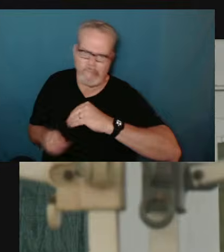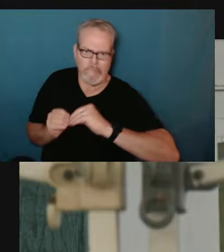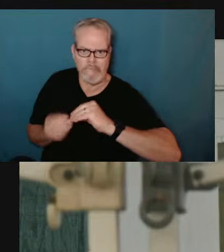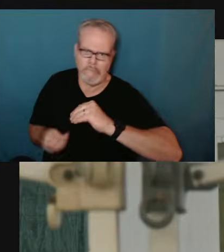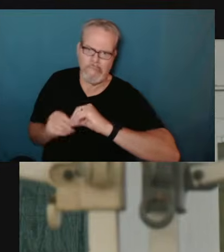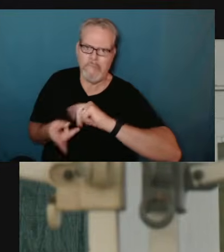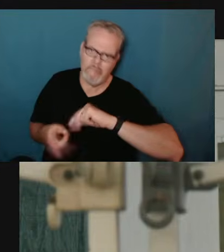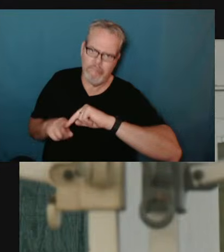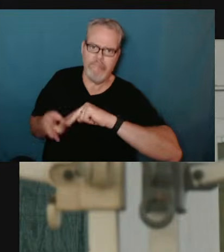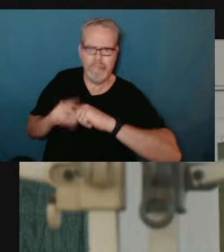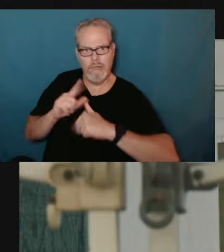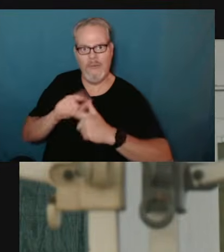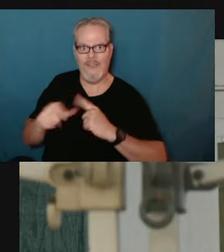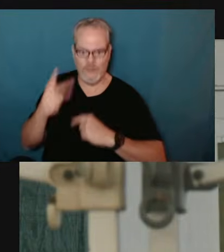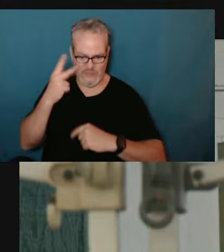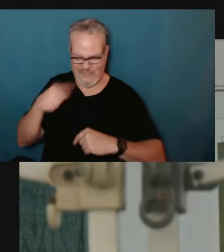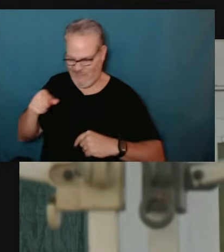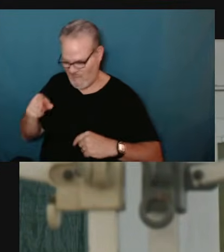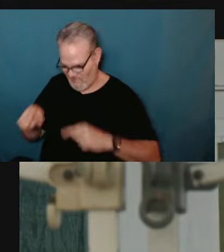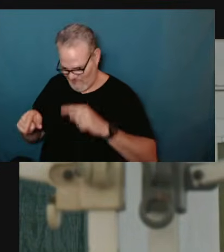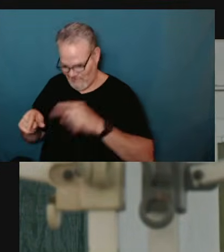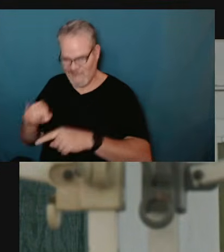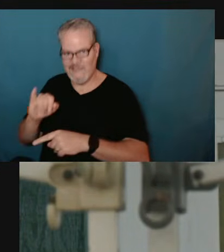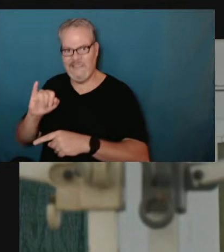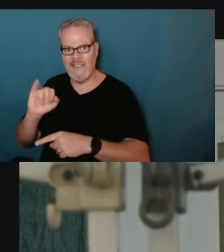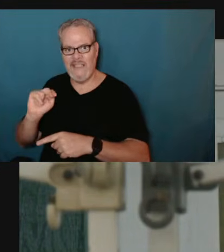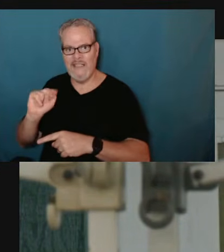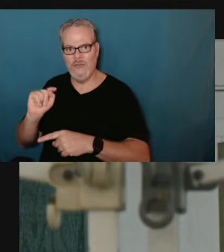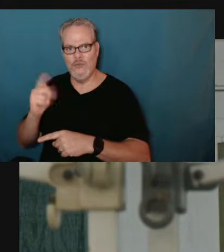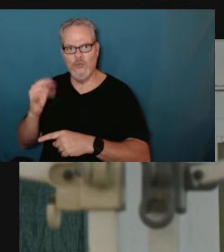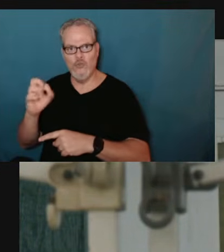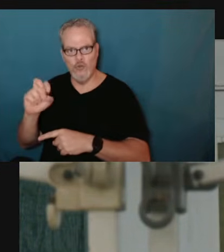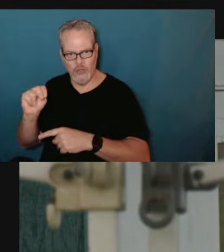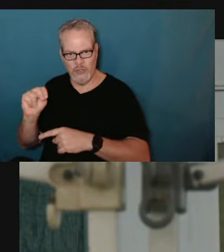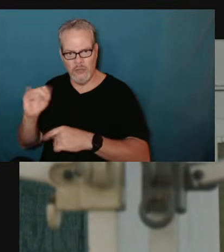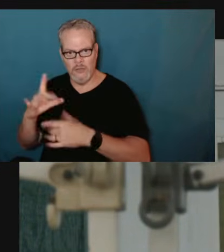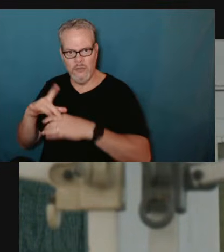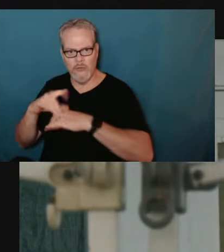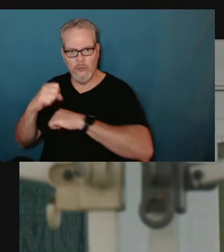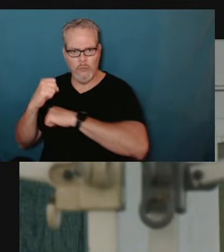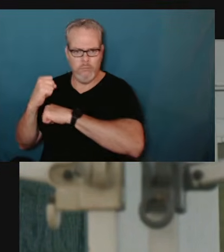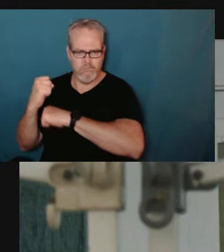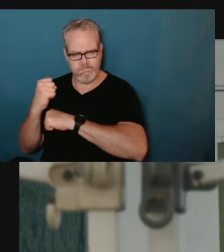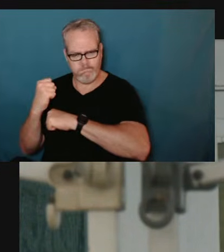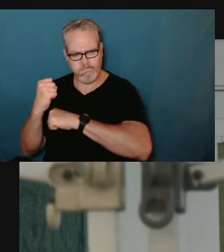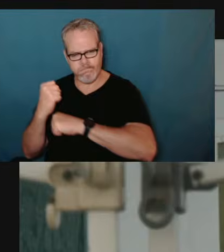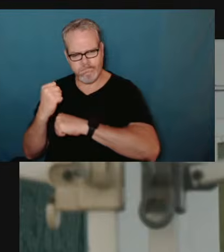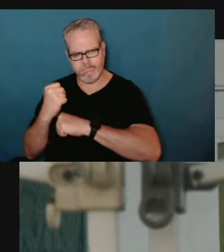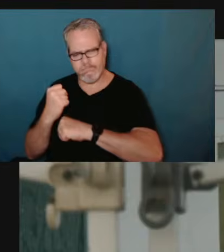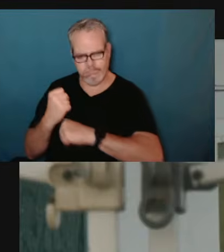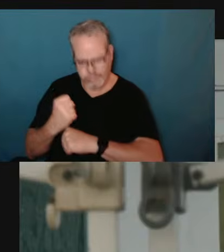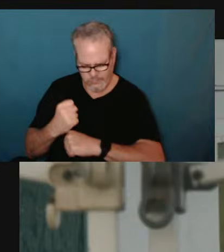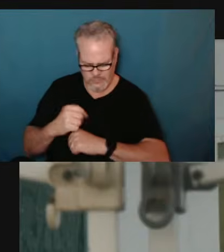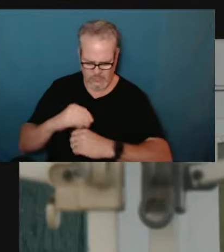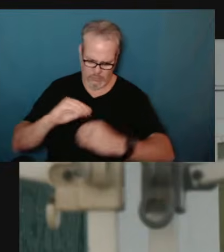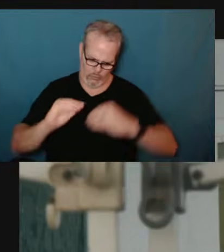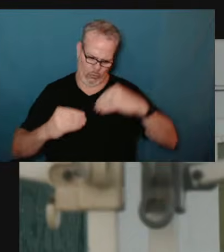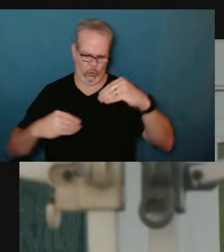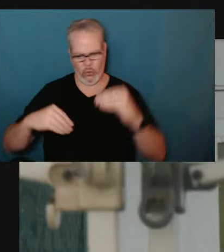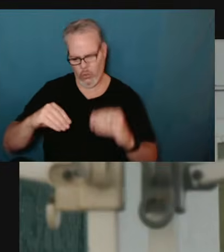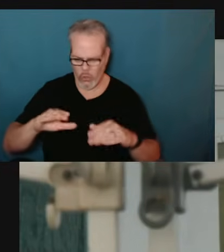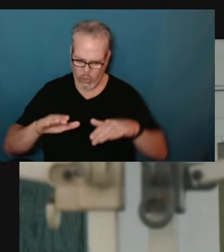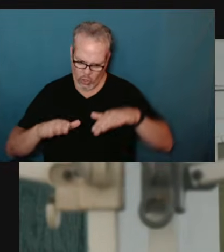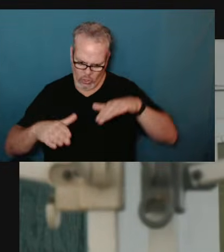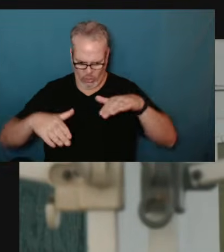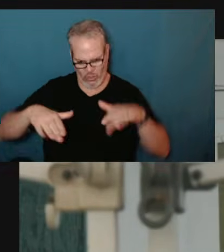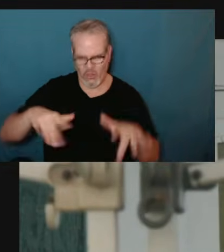loop of intrusions, gravity pulling, things being primed, and then you have one thing, and then it leads to another, and then it